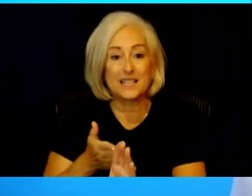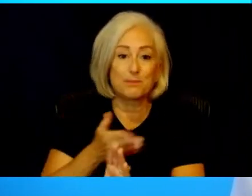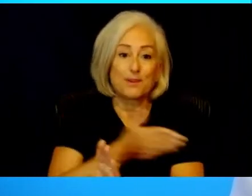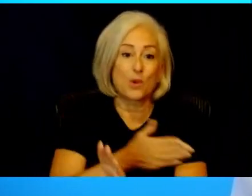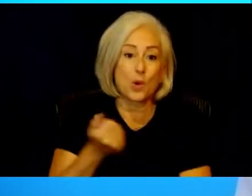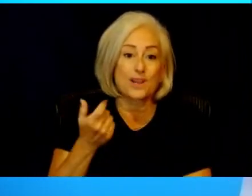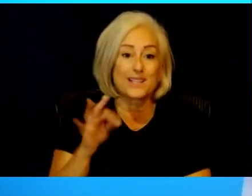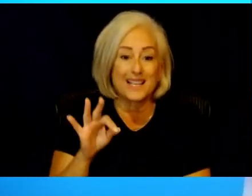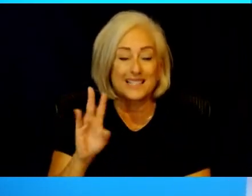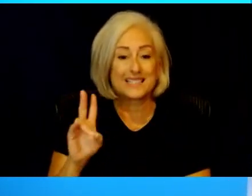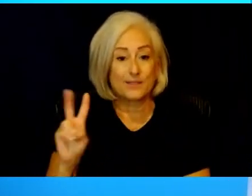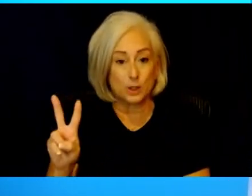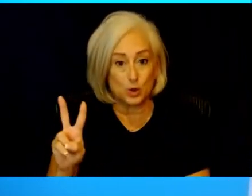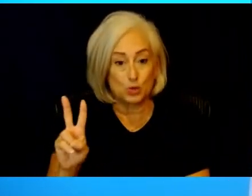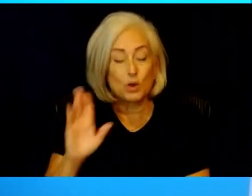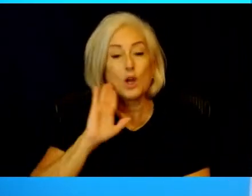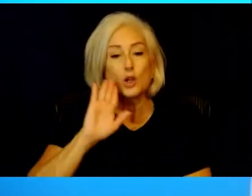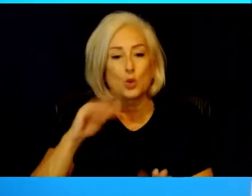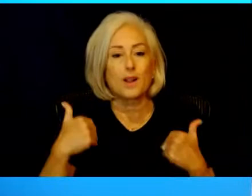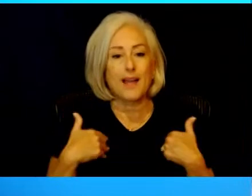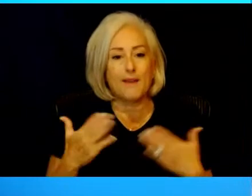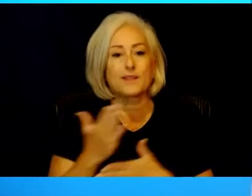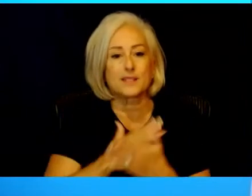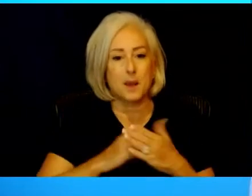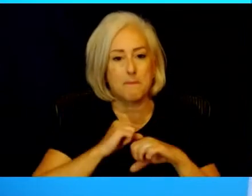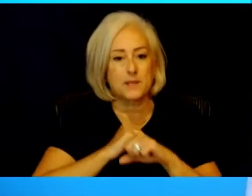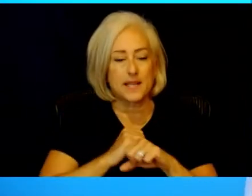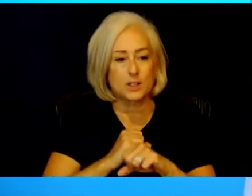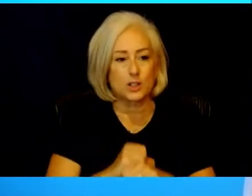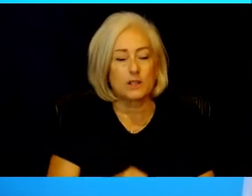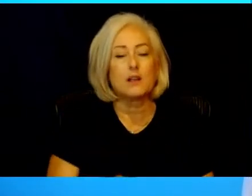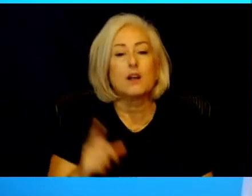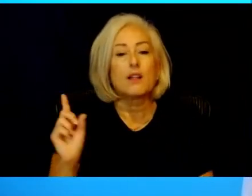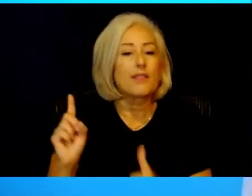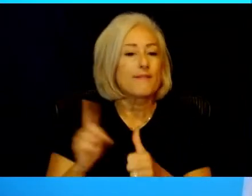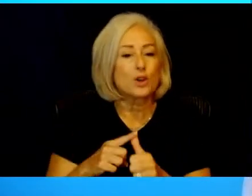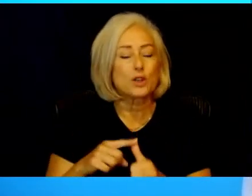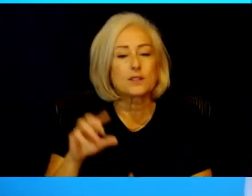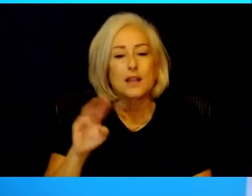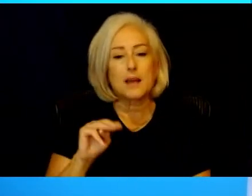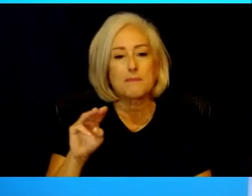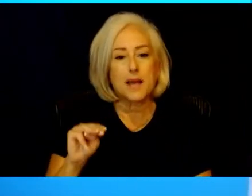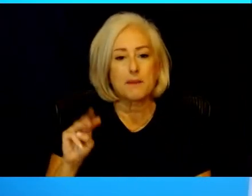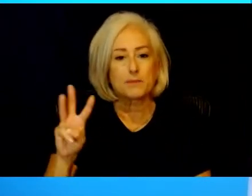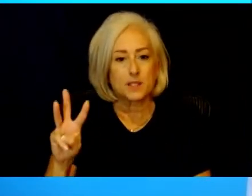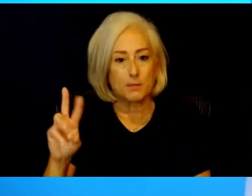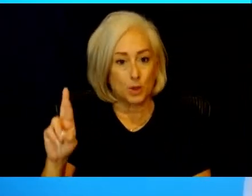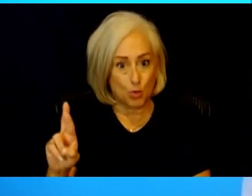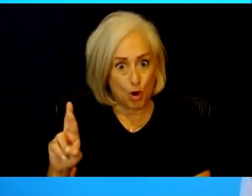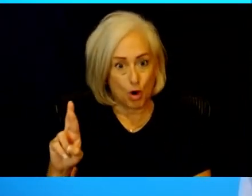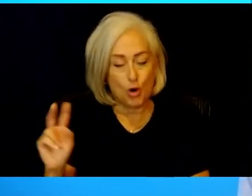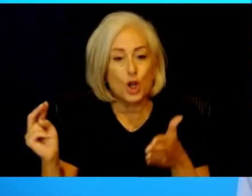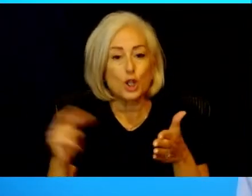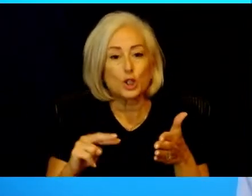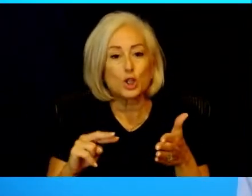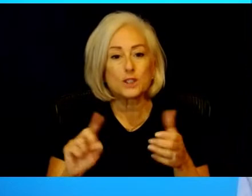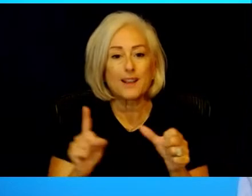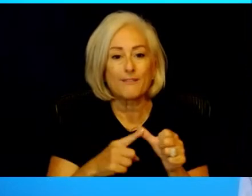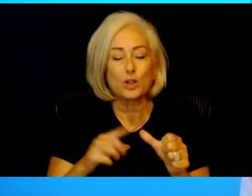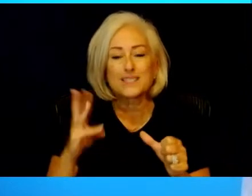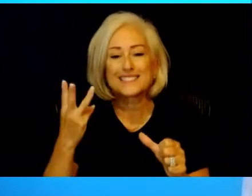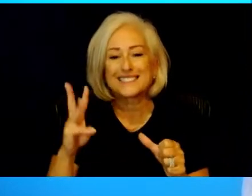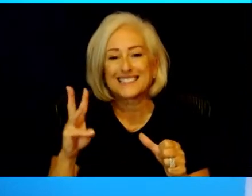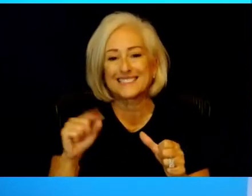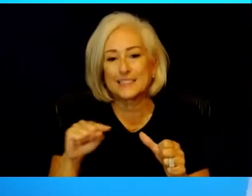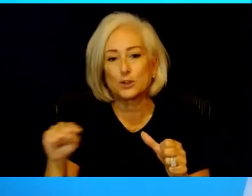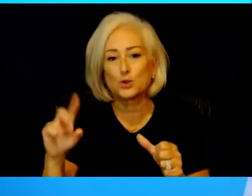to offer you protection. In that first MMWR that was published by the CDC that looked at the first 16 or 17 cases of monkeypox in the